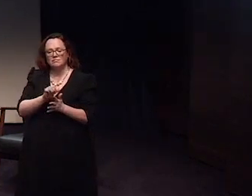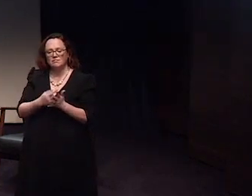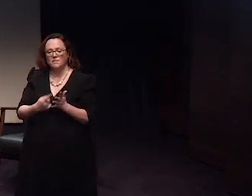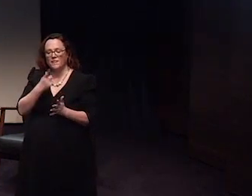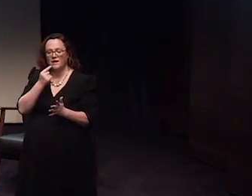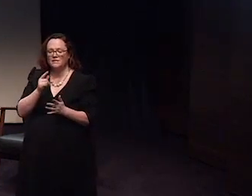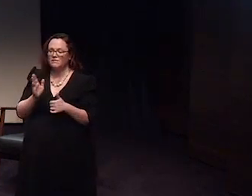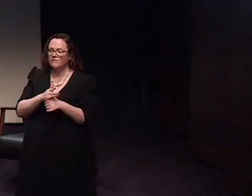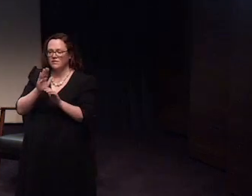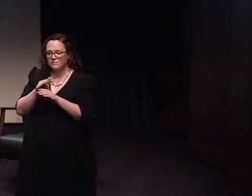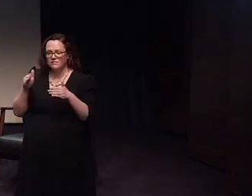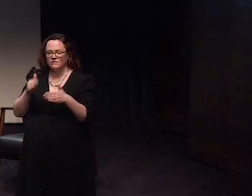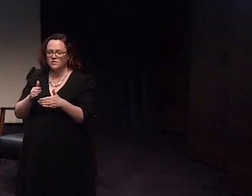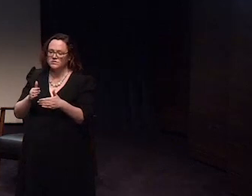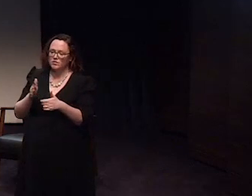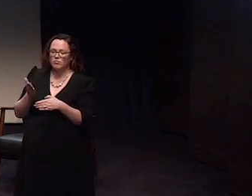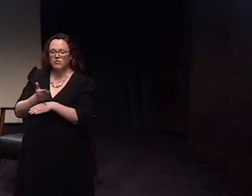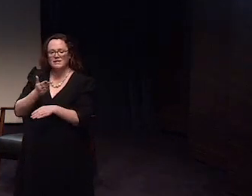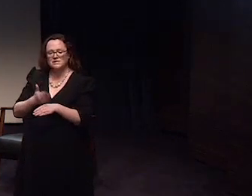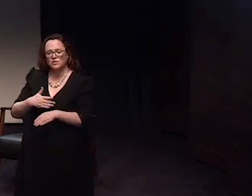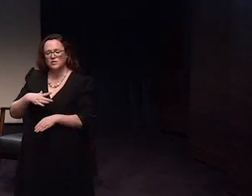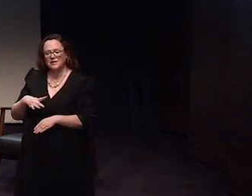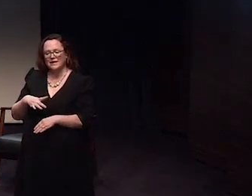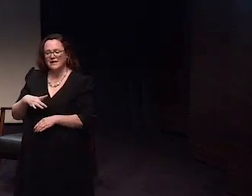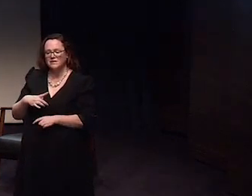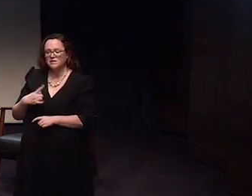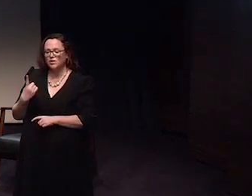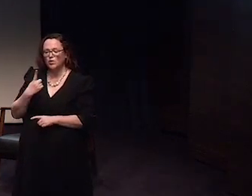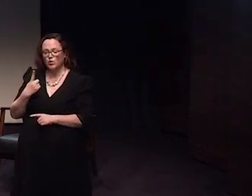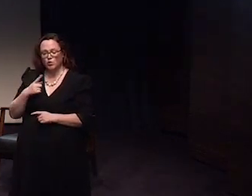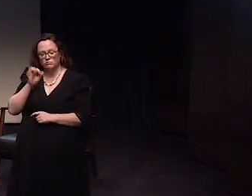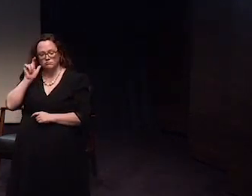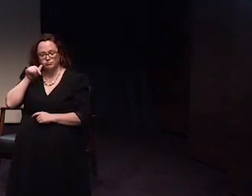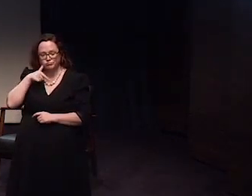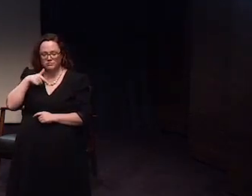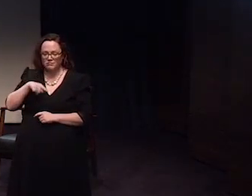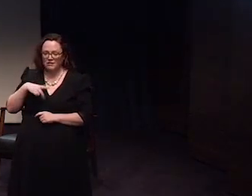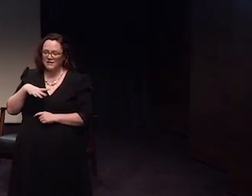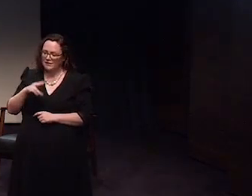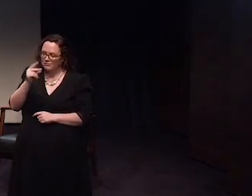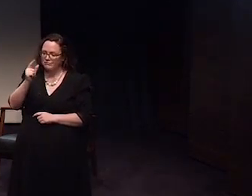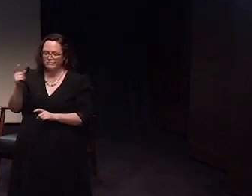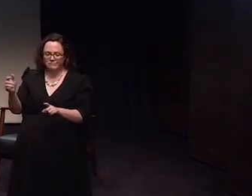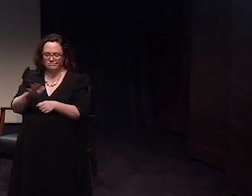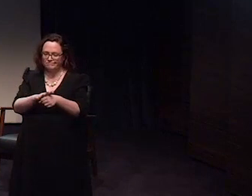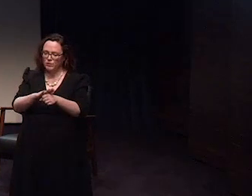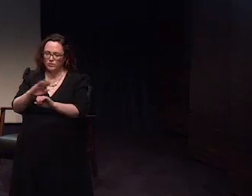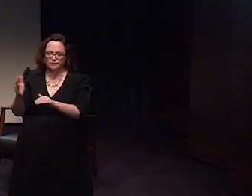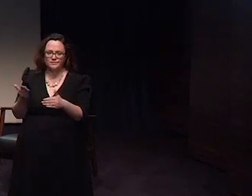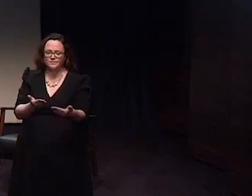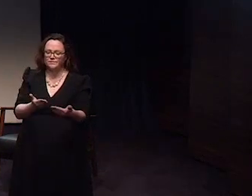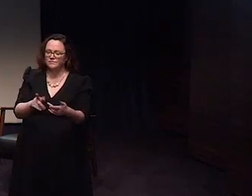needs, and we saw that dispatcher needs a rapid recognition of the pathology and implementing first